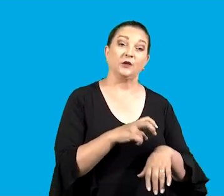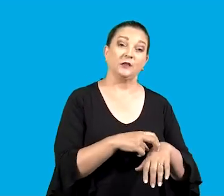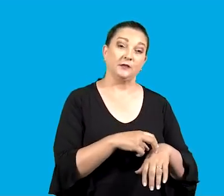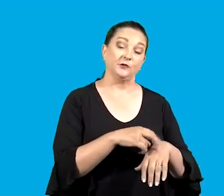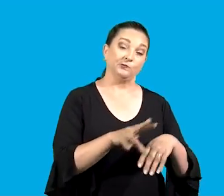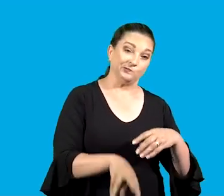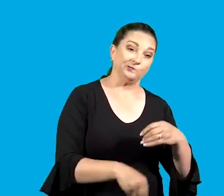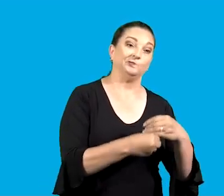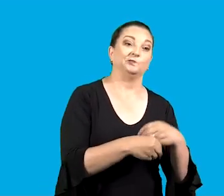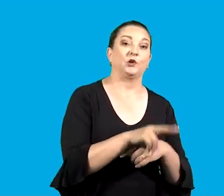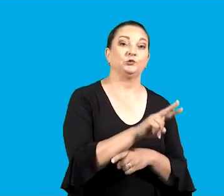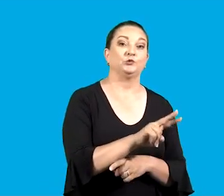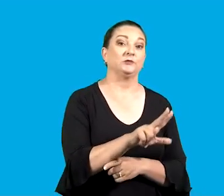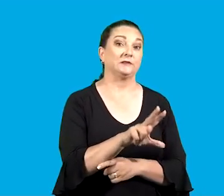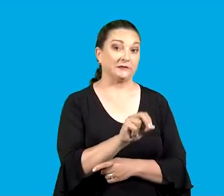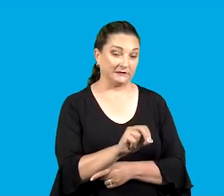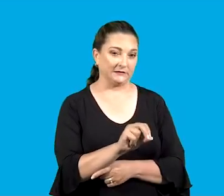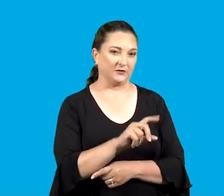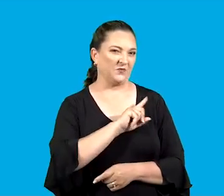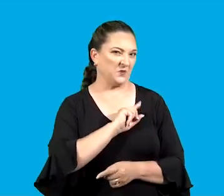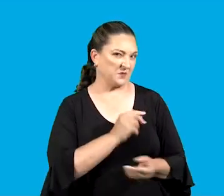means how much am I getting now?